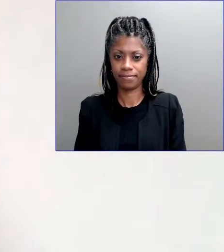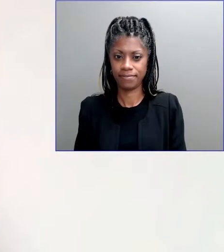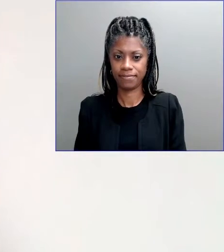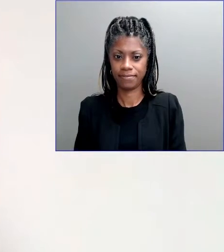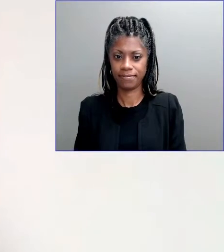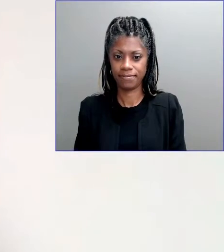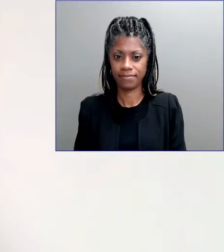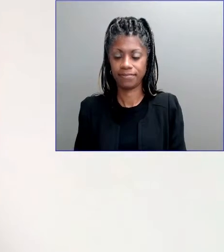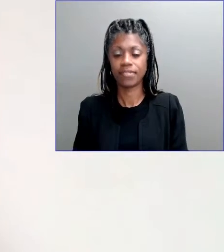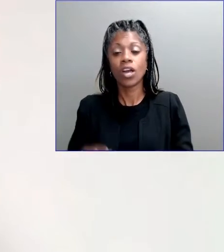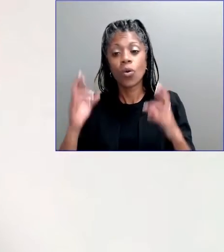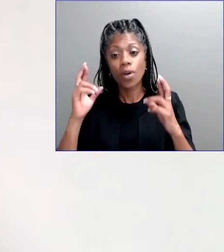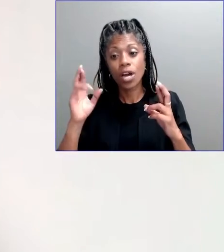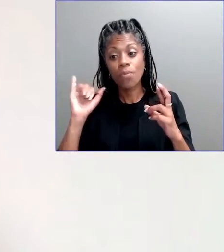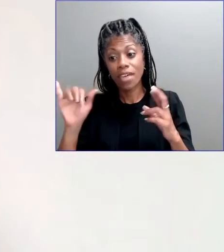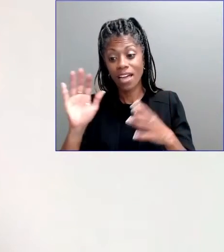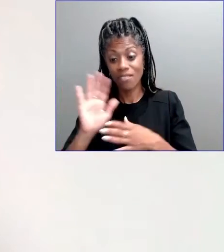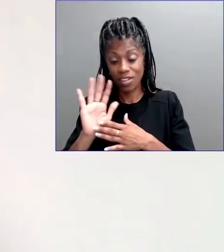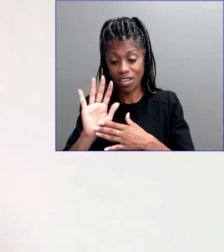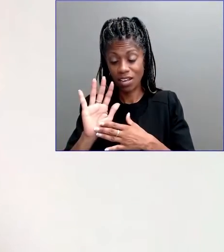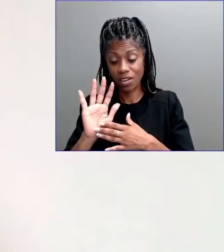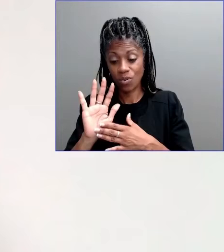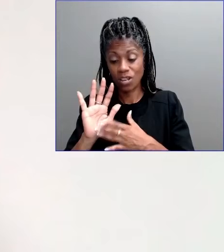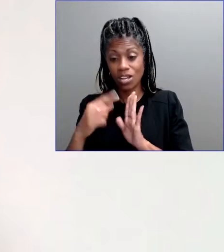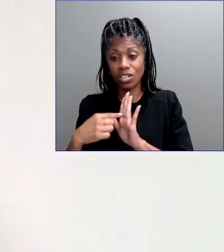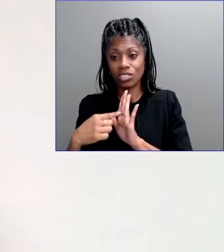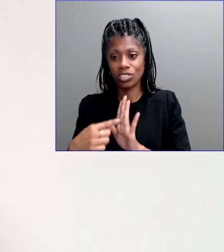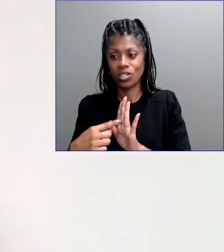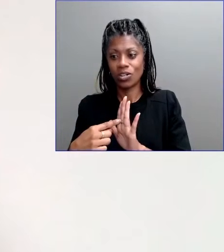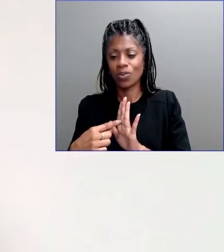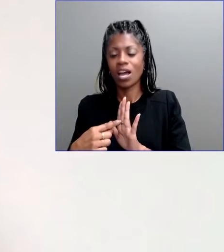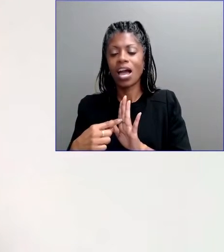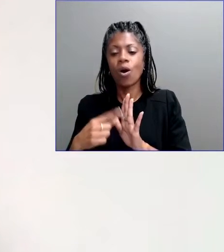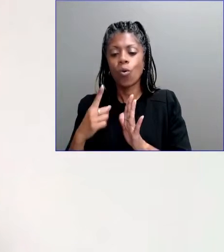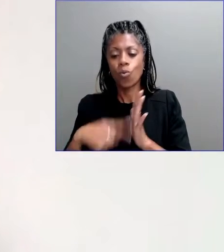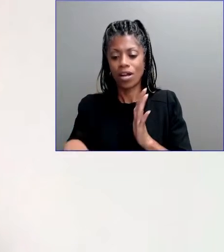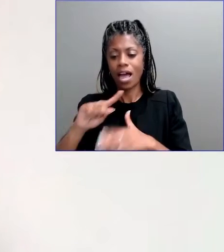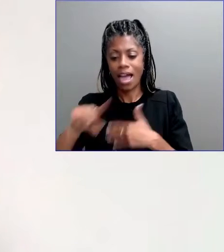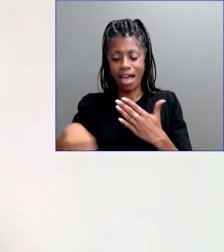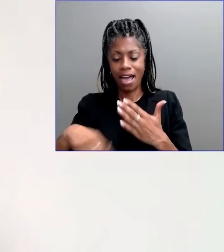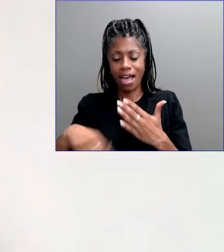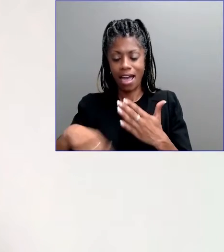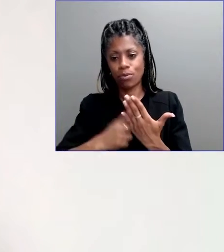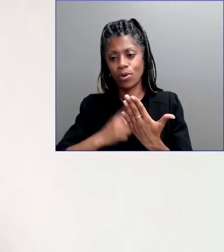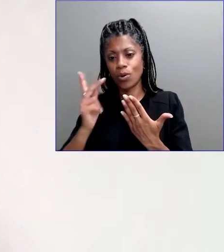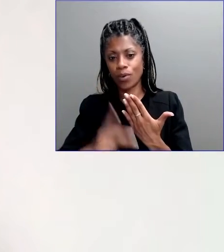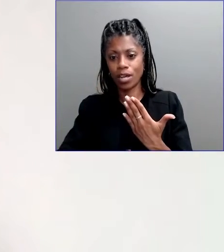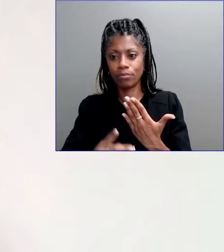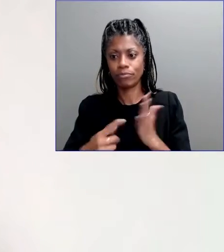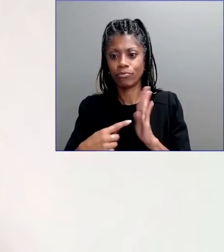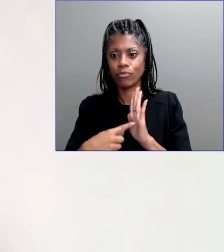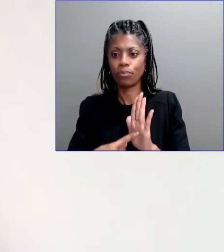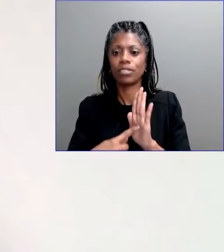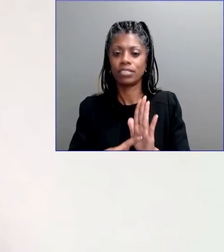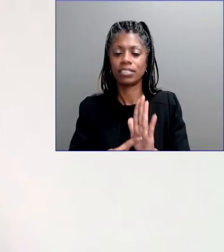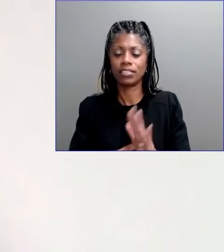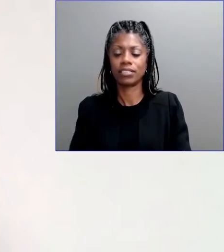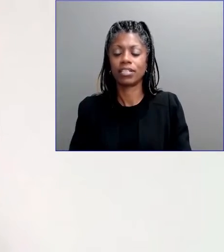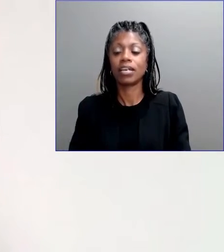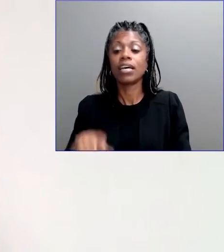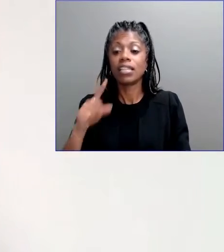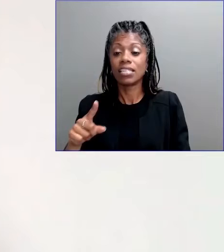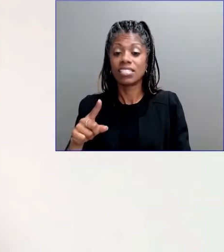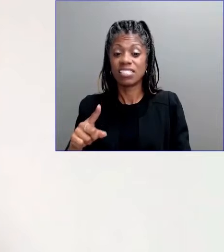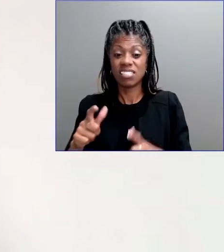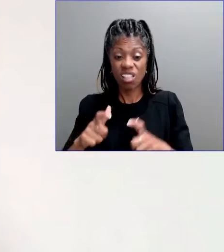We hope that video showed you a little bit about what United We Dream is all about. But United We Dream is the largest immigrant youth-led network in the